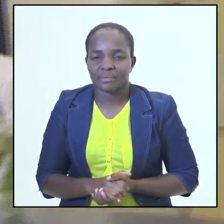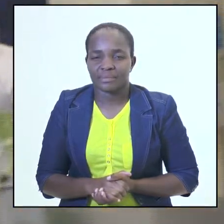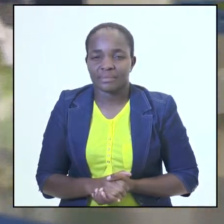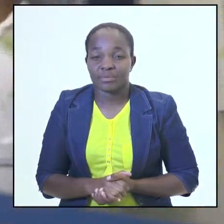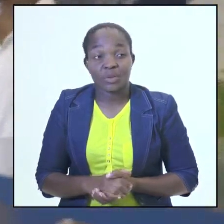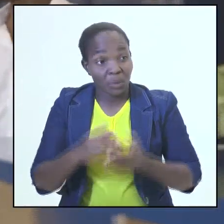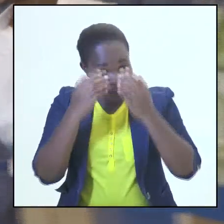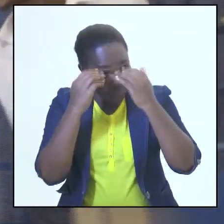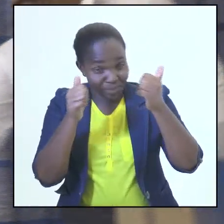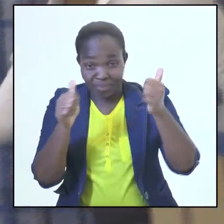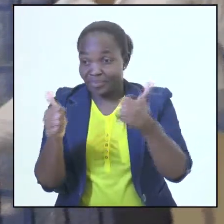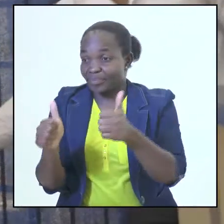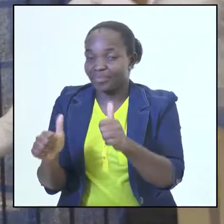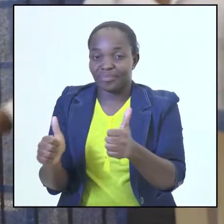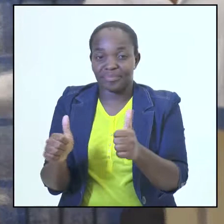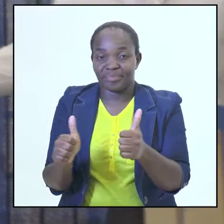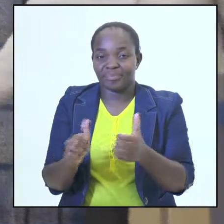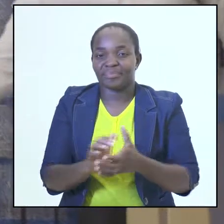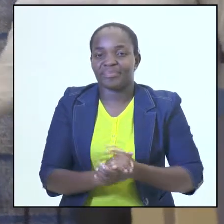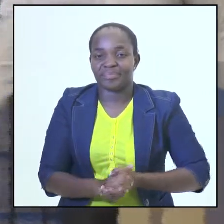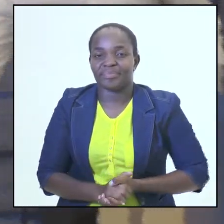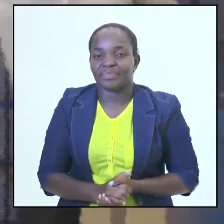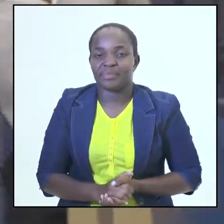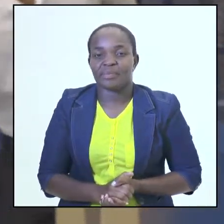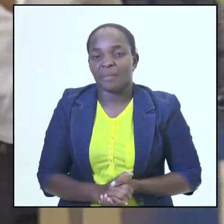Good day, students.